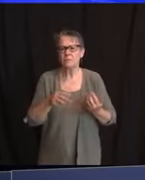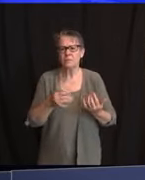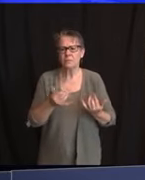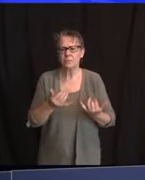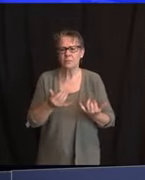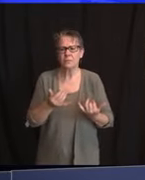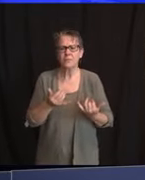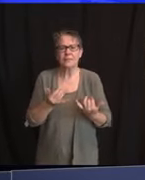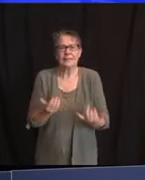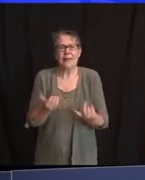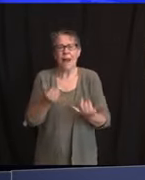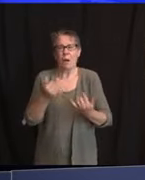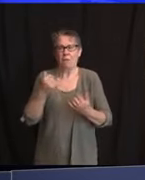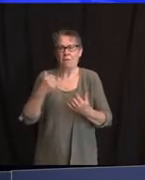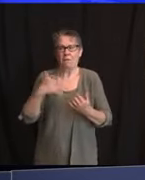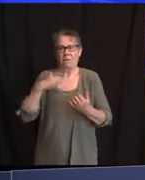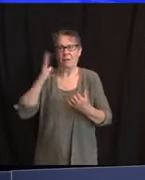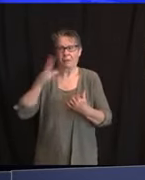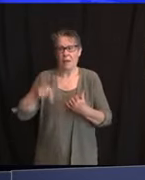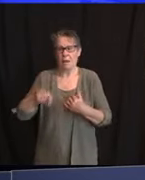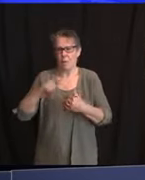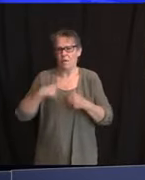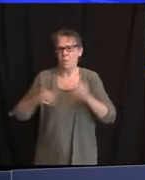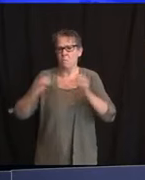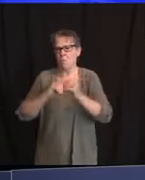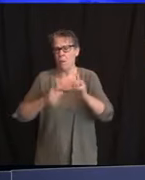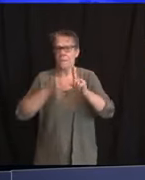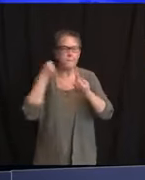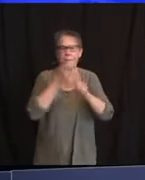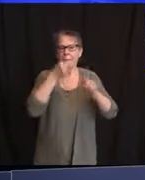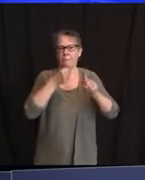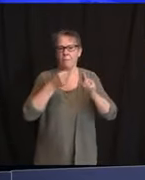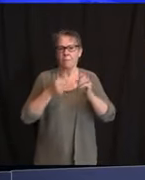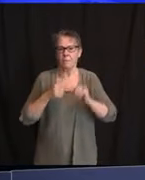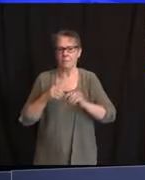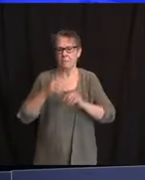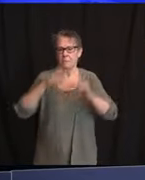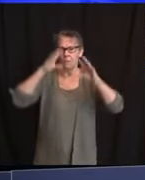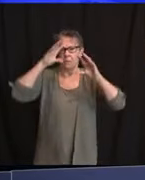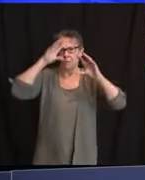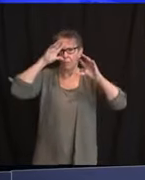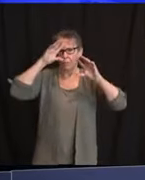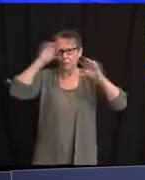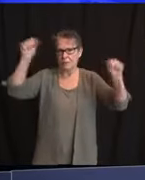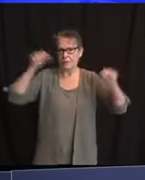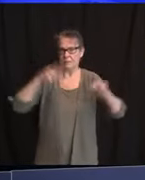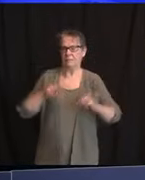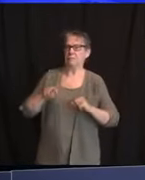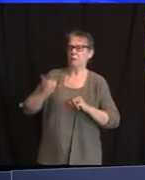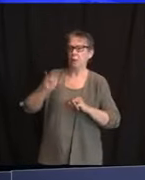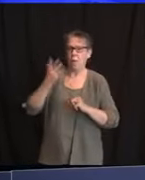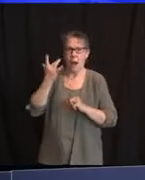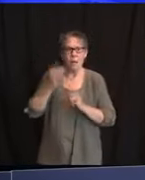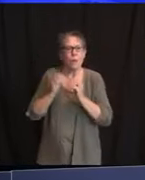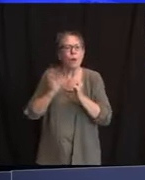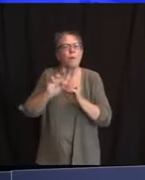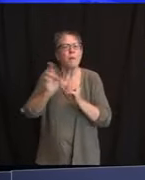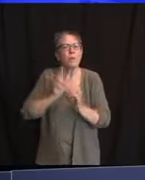week when we returned to the Senate and got to engage some of them, I said, look, what you saw happening to us is coming your